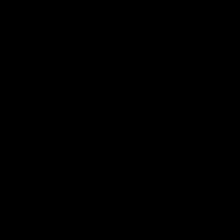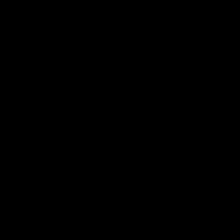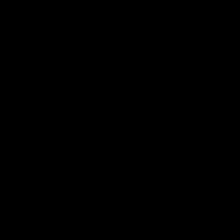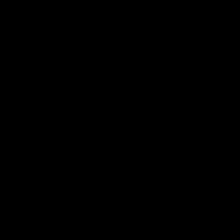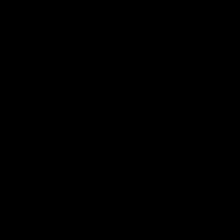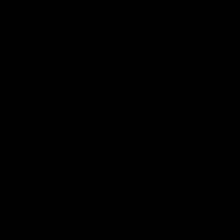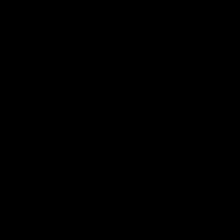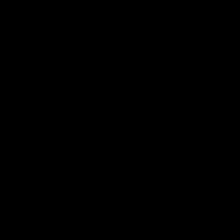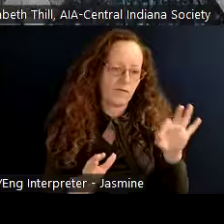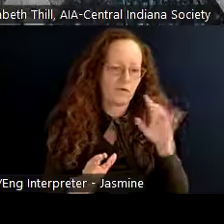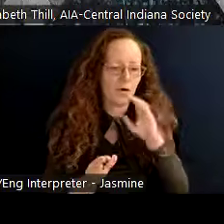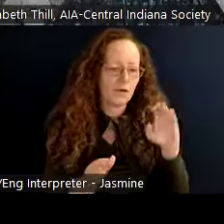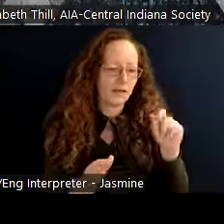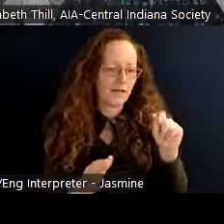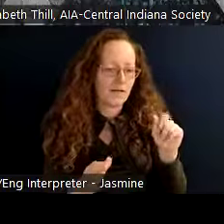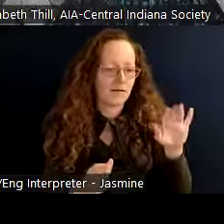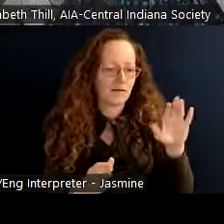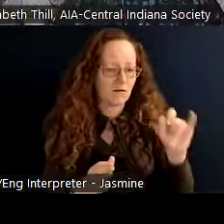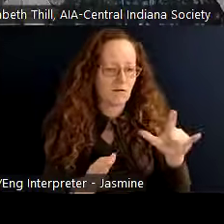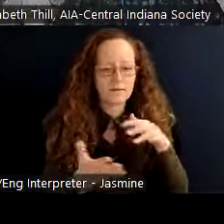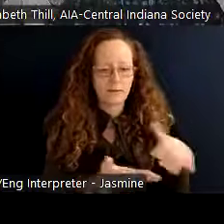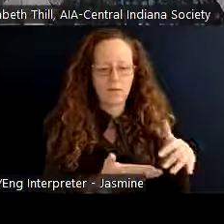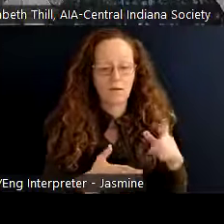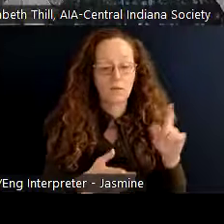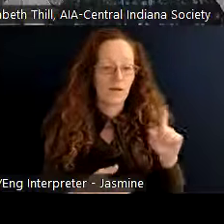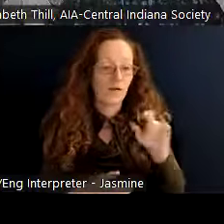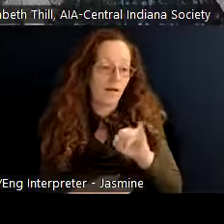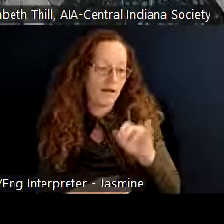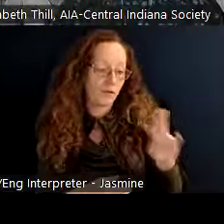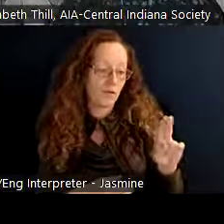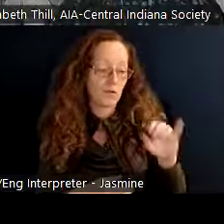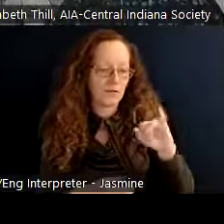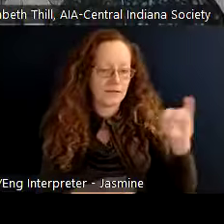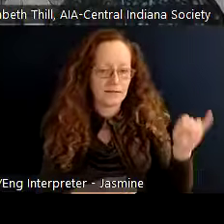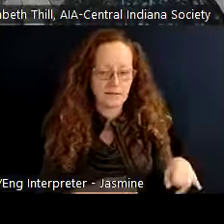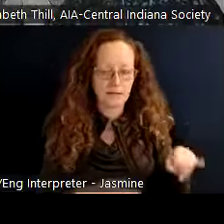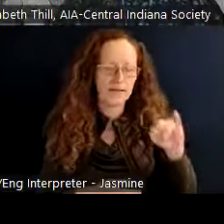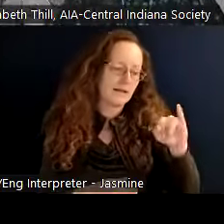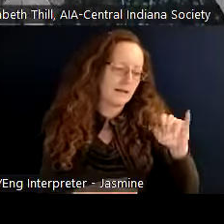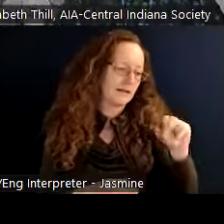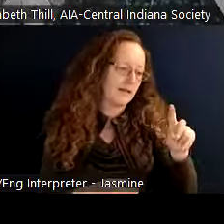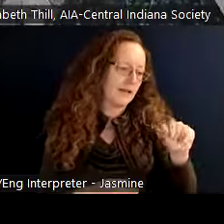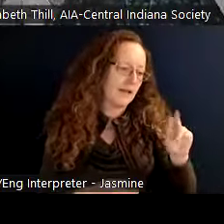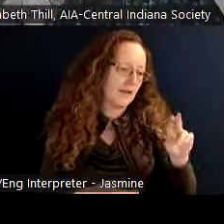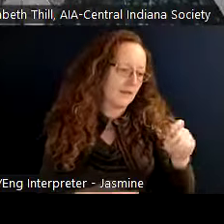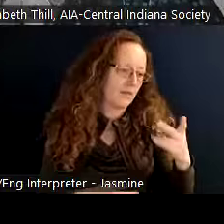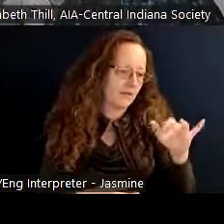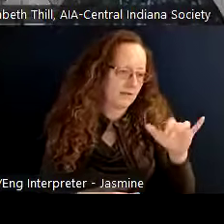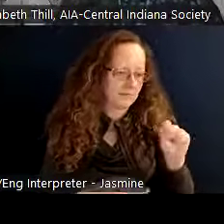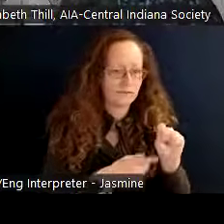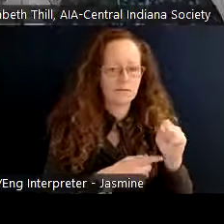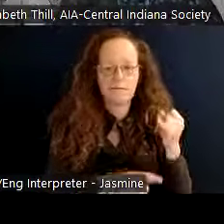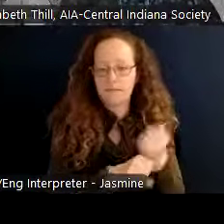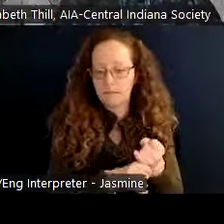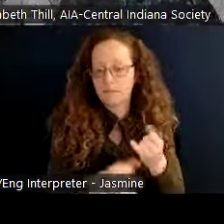at IU Indianapolis. And I am honored to be hosting our